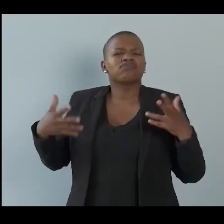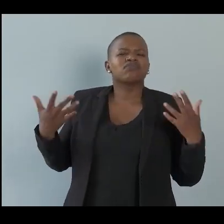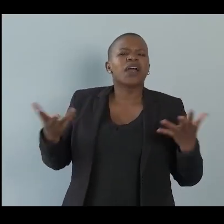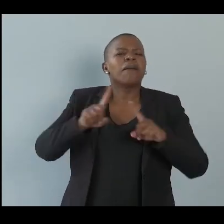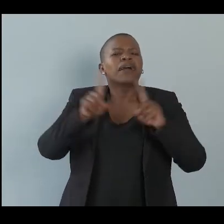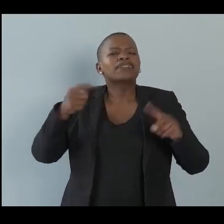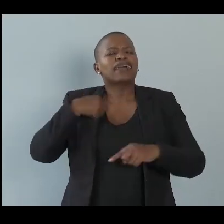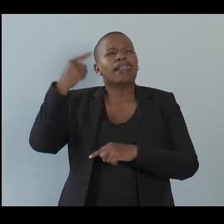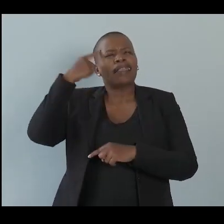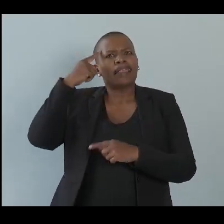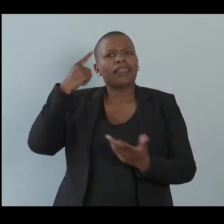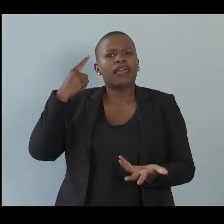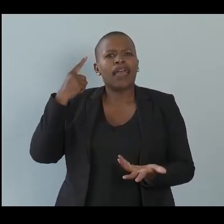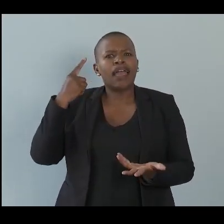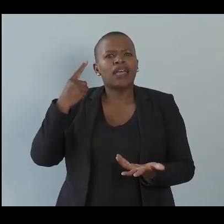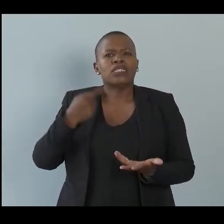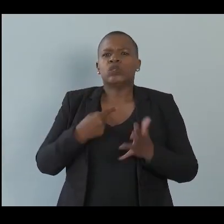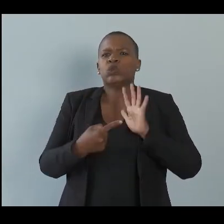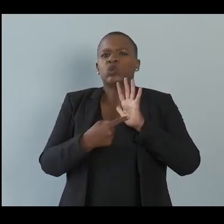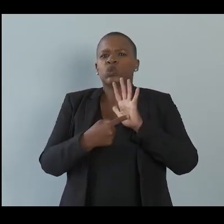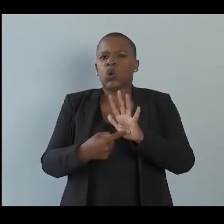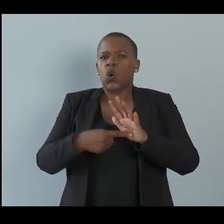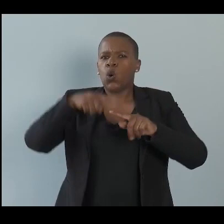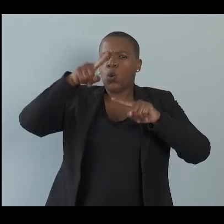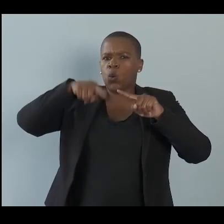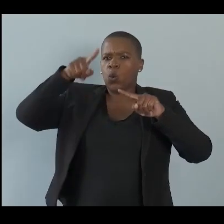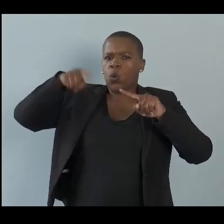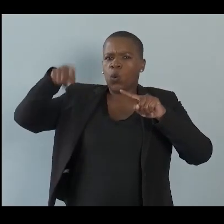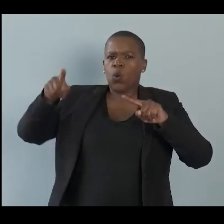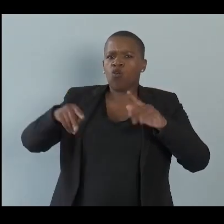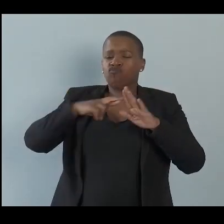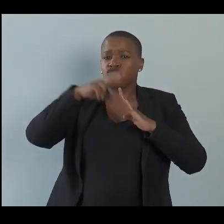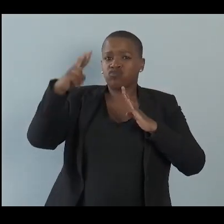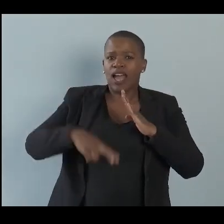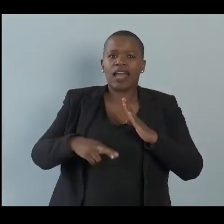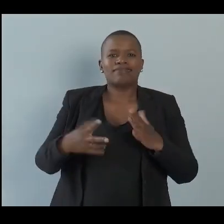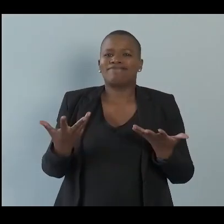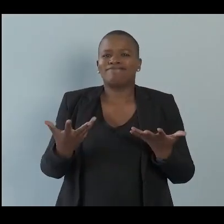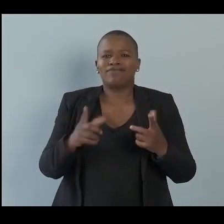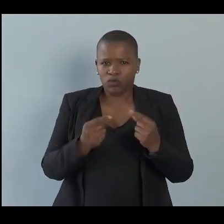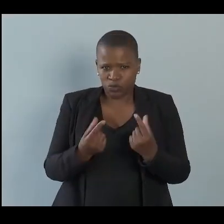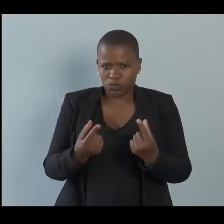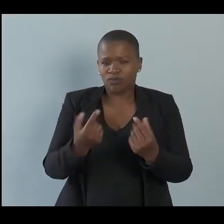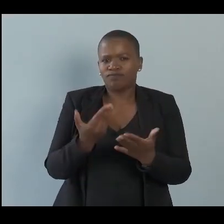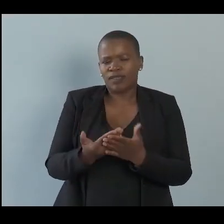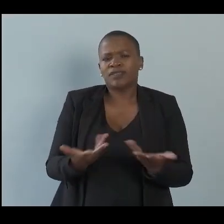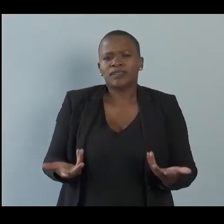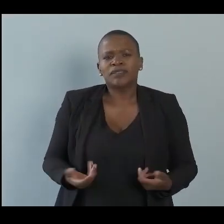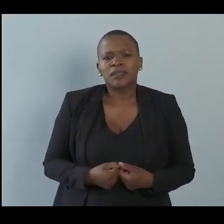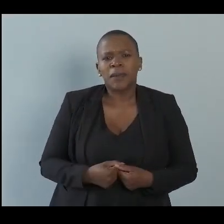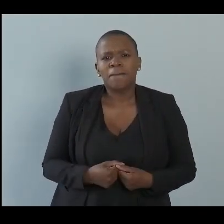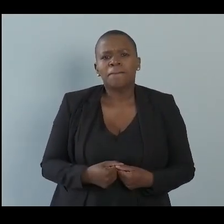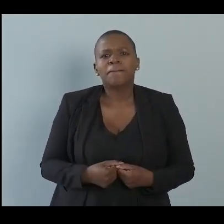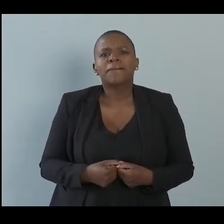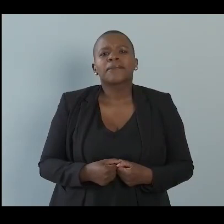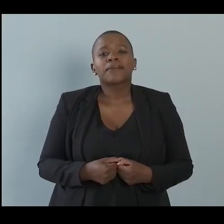as the results show, a lot's been done. You can see it in the increasing profitability, but there's more to be done. No holes barred in terms